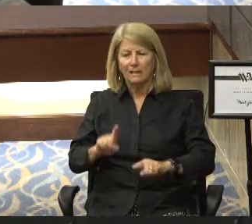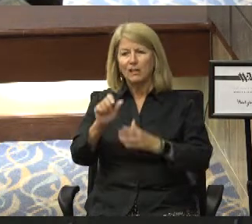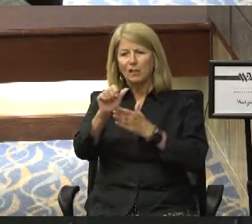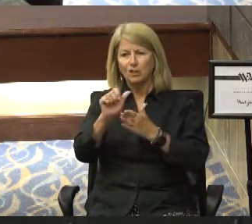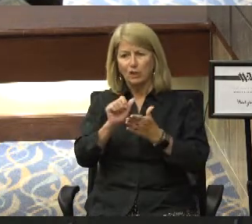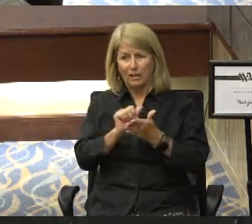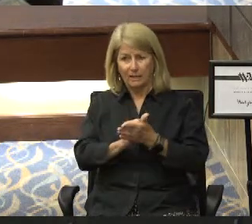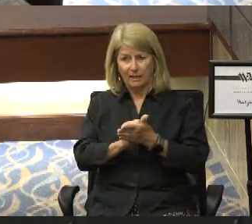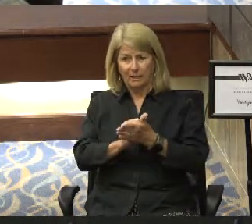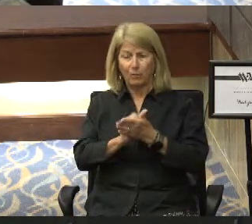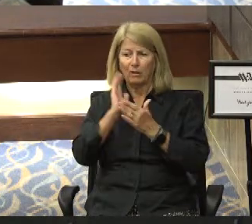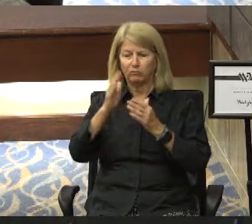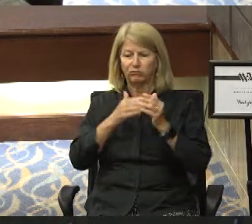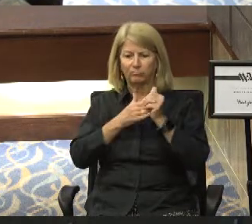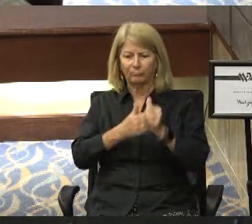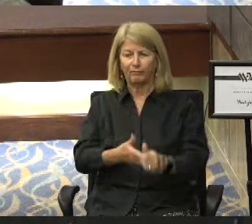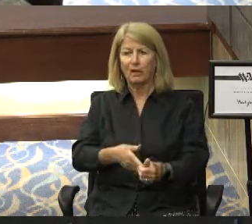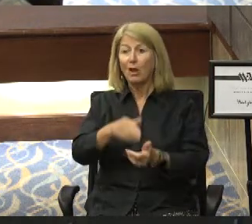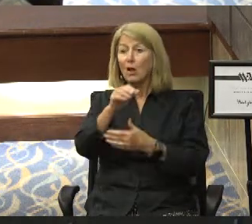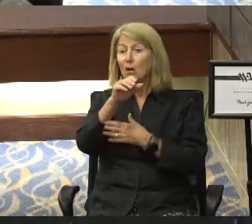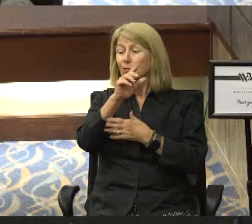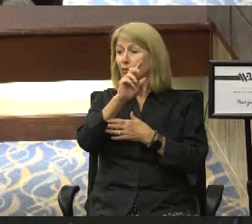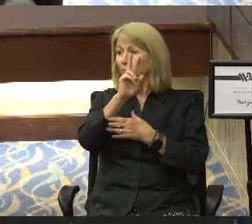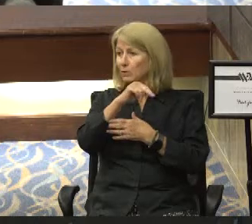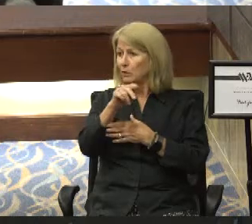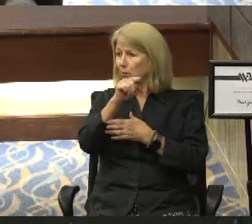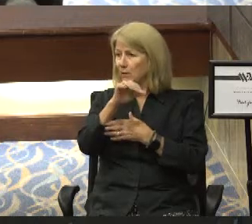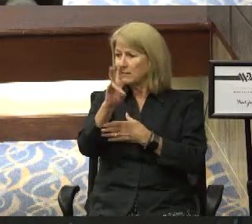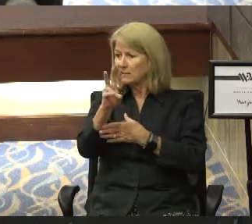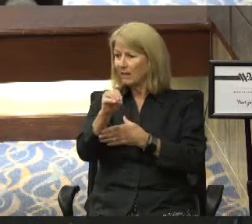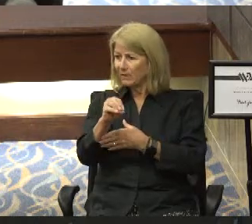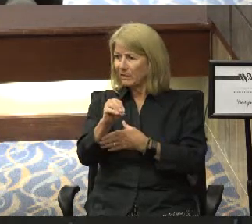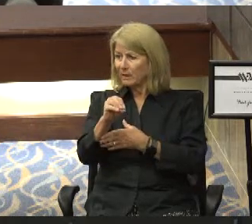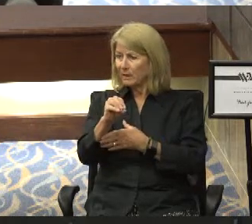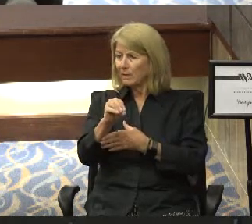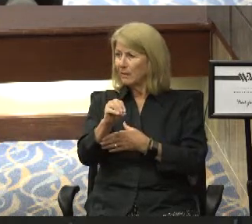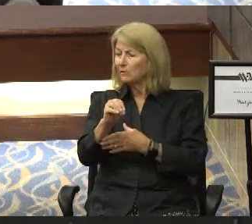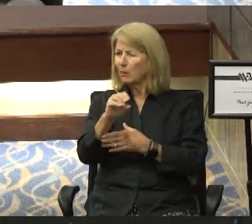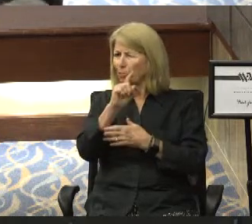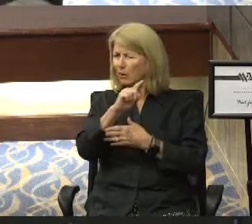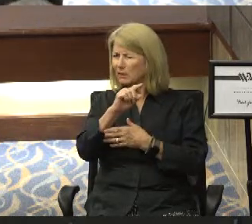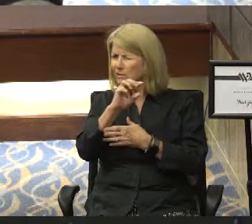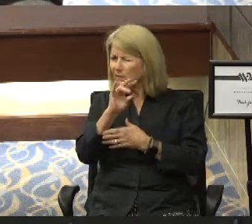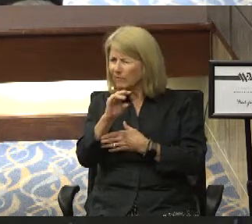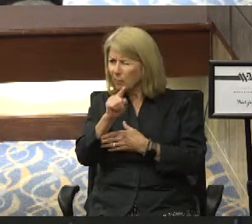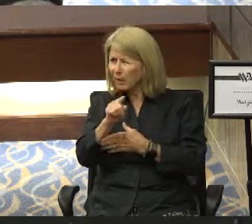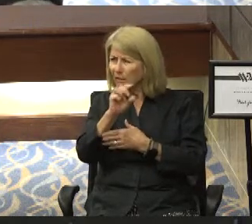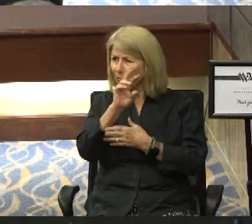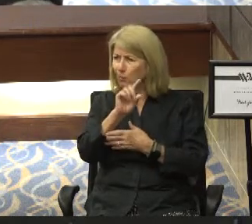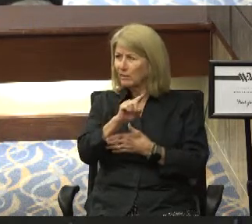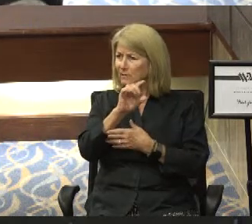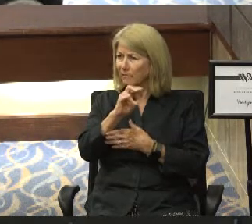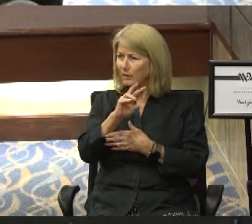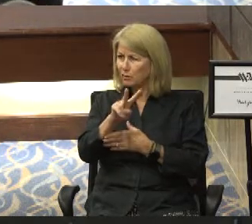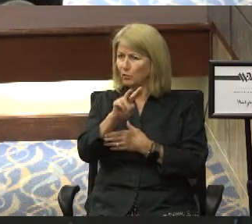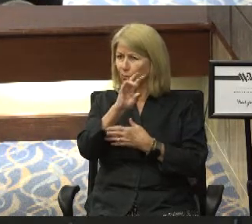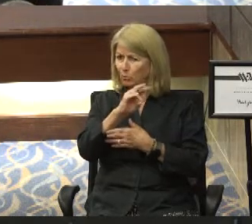include resolution 2022-170 through 189, except for 171, 172, and